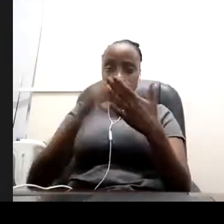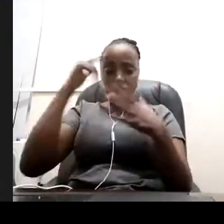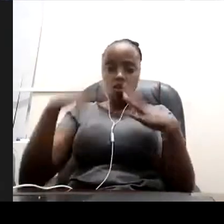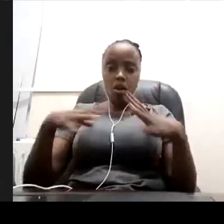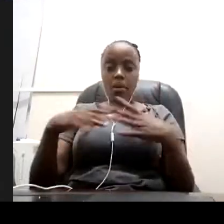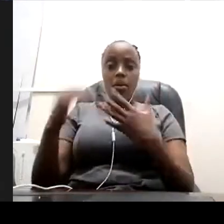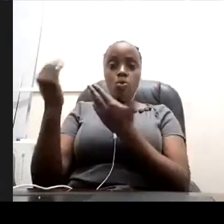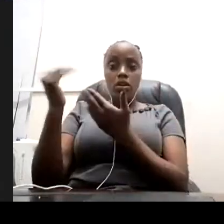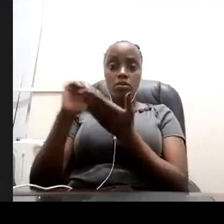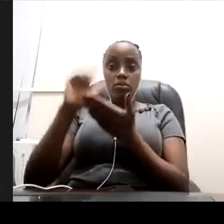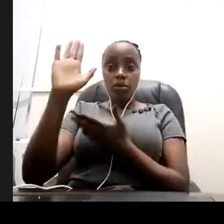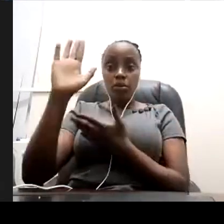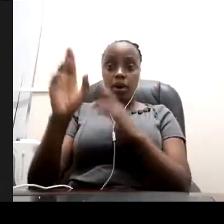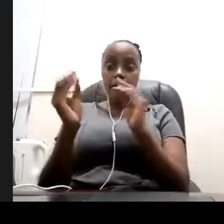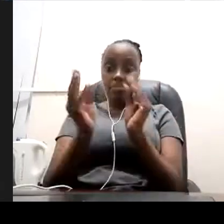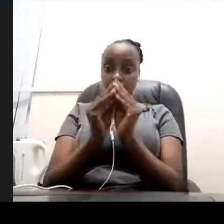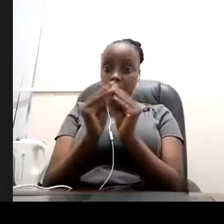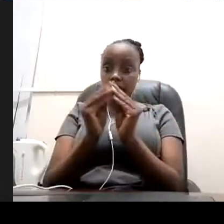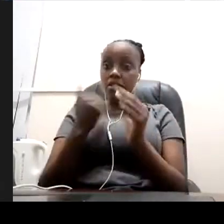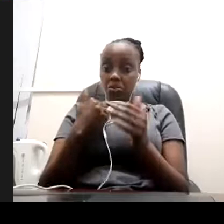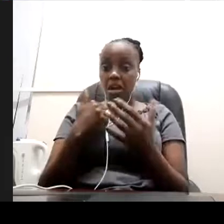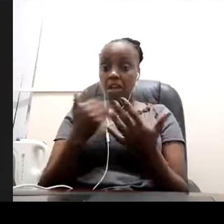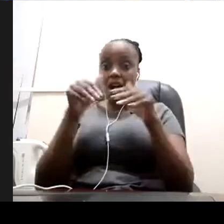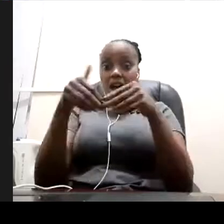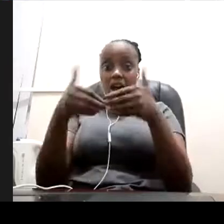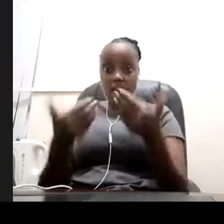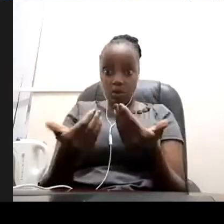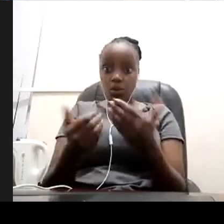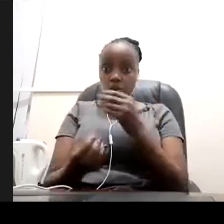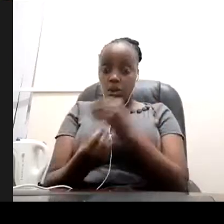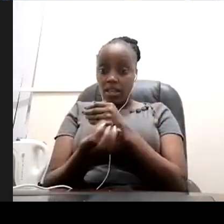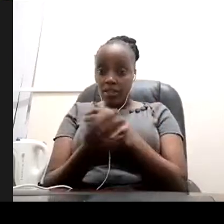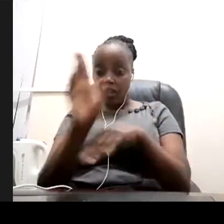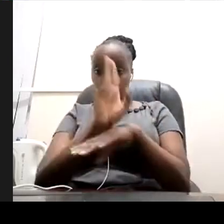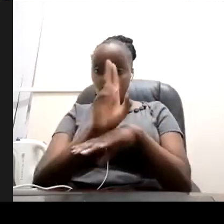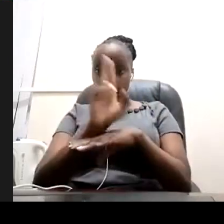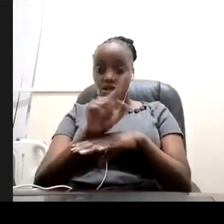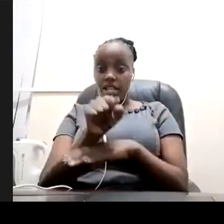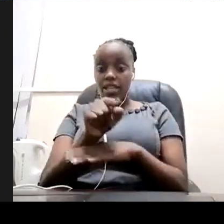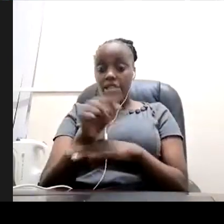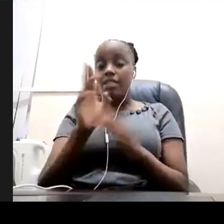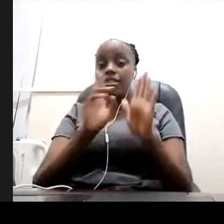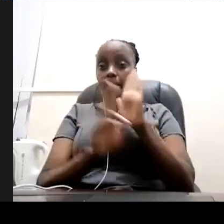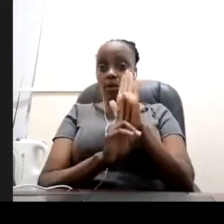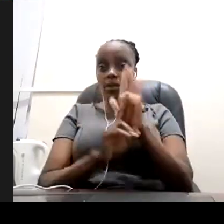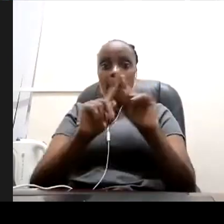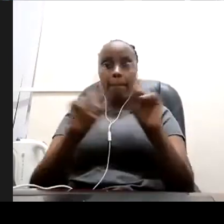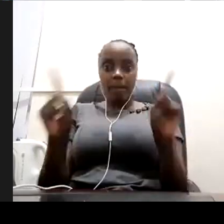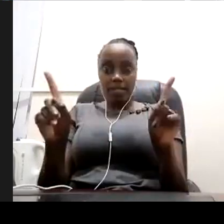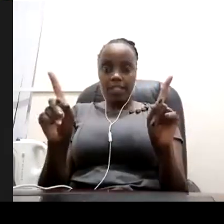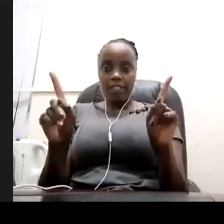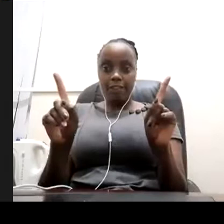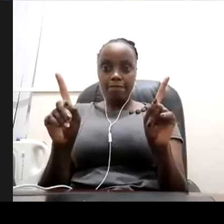to come soon in terms of how to unpack and use this report. But in order